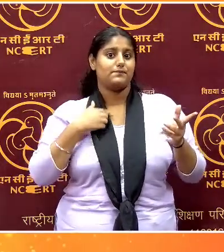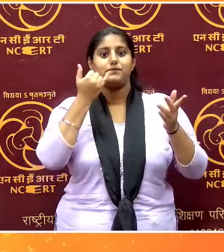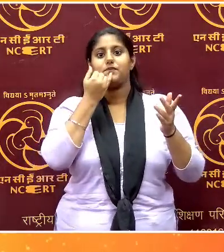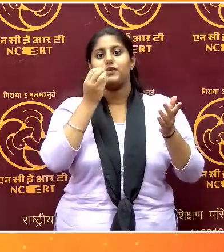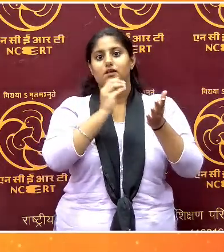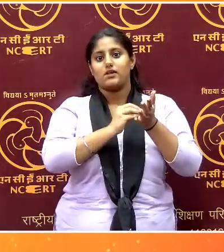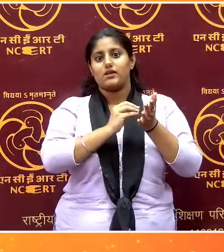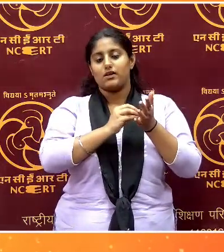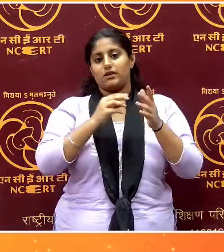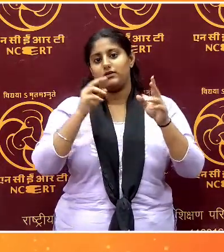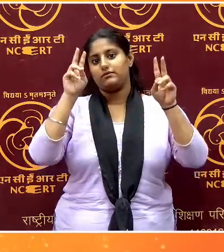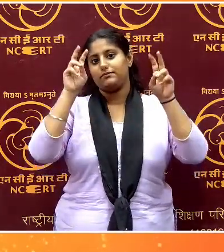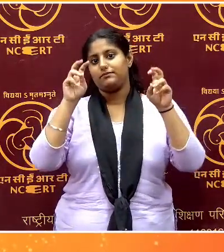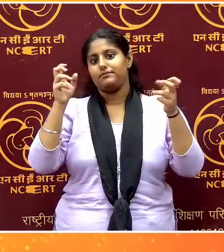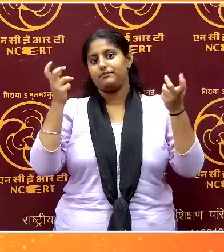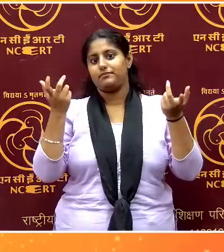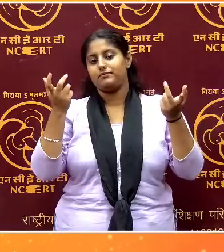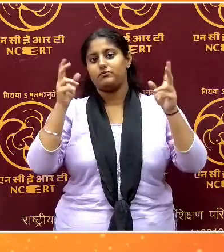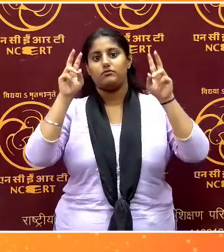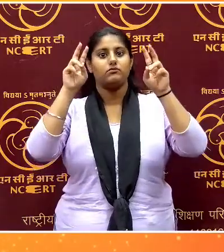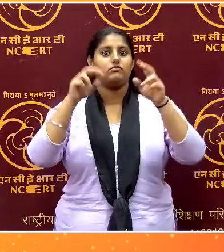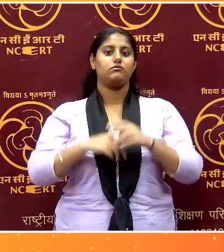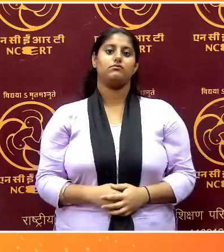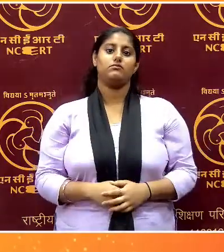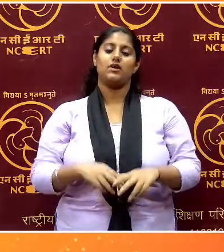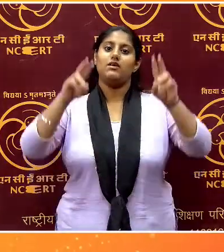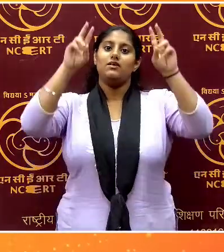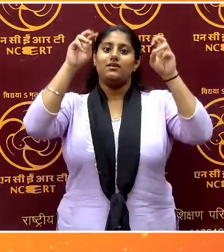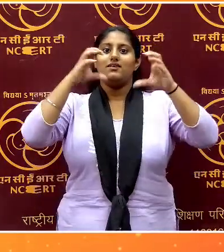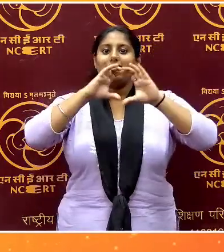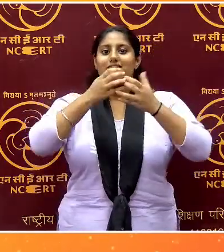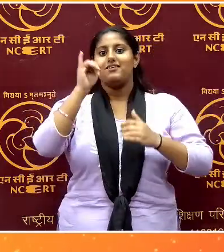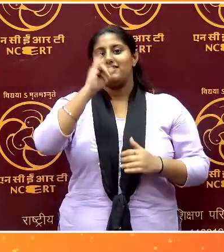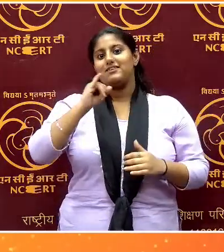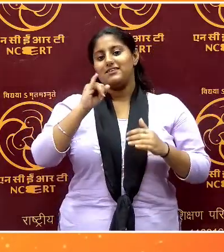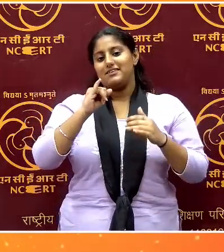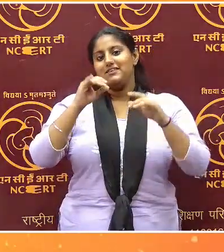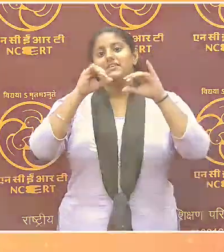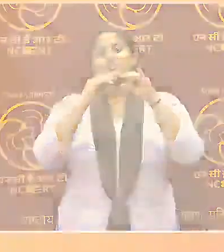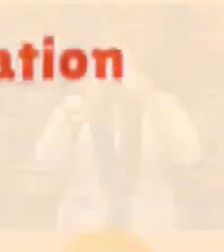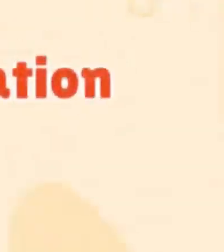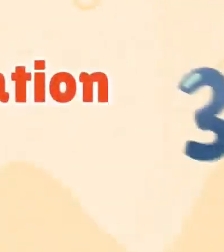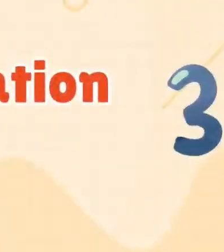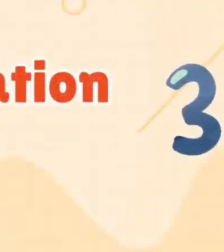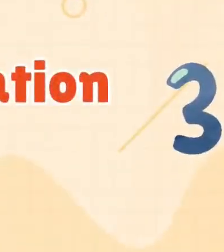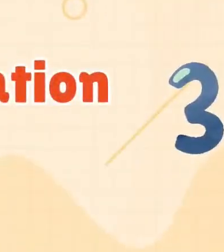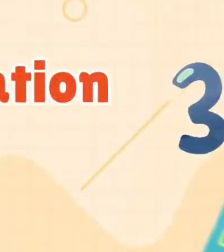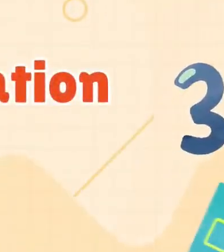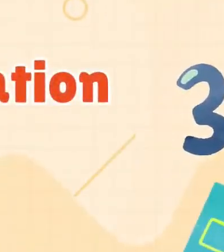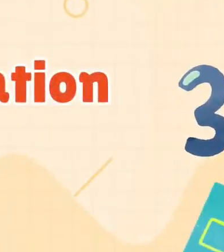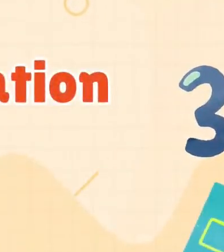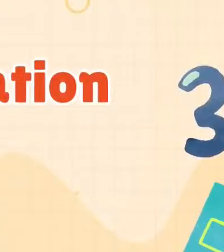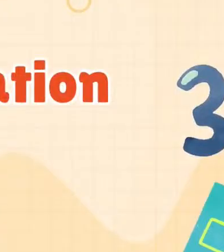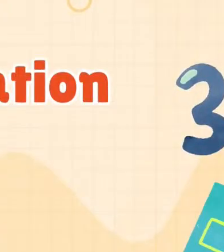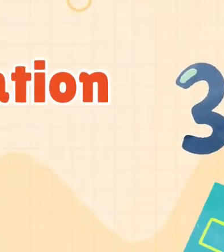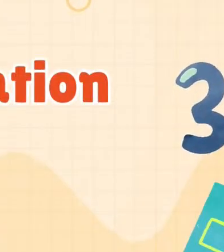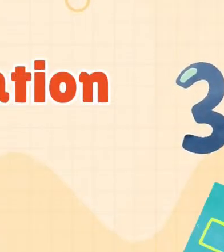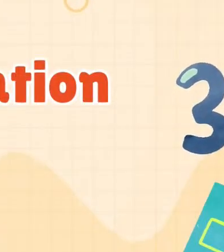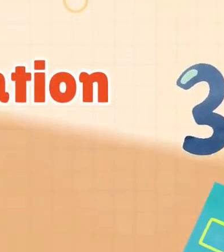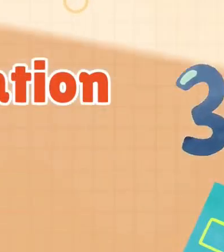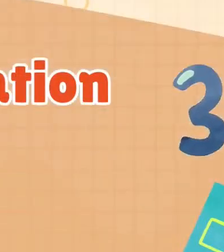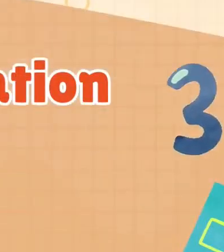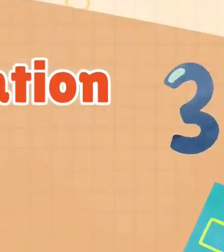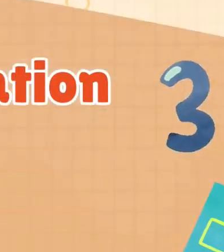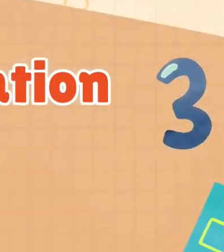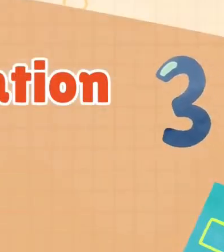the topic. We are going to learn class 6 students mathematics topic data handling and presentation part